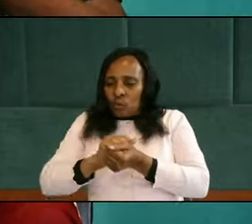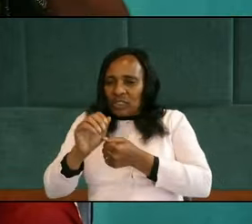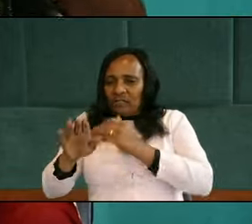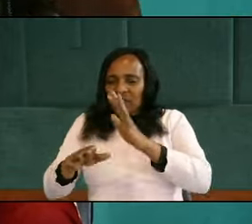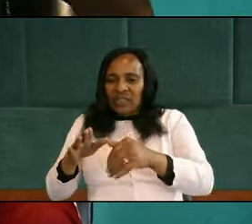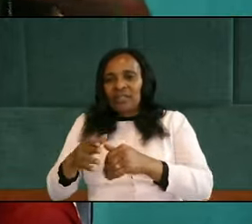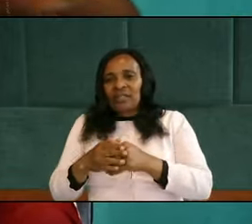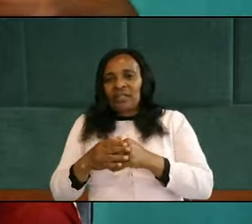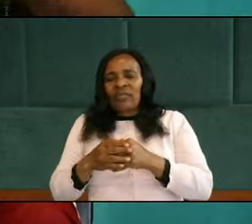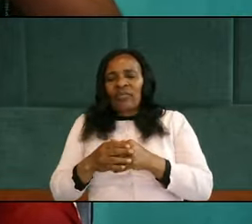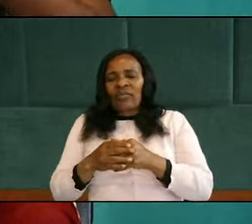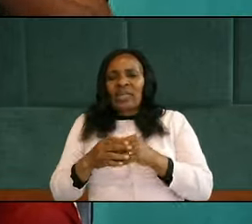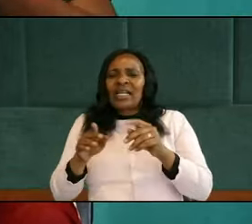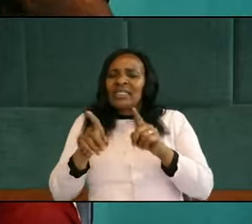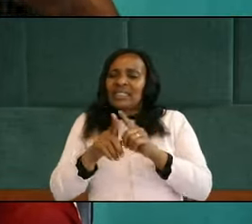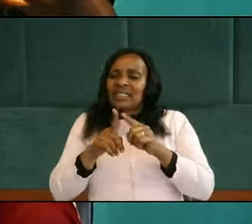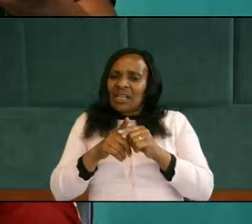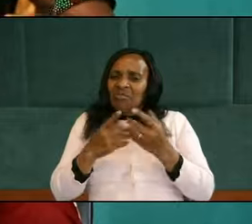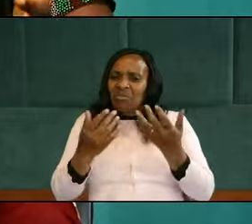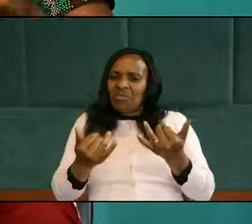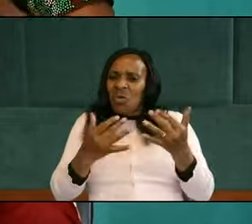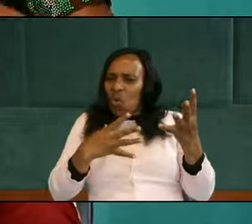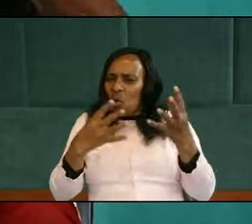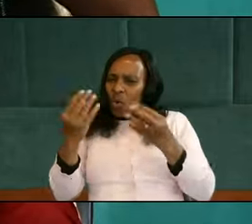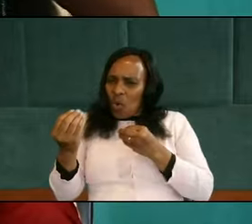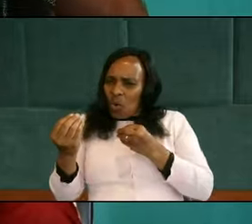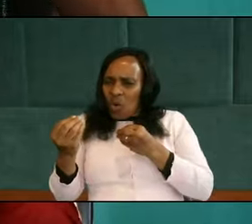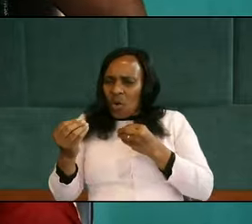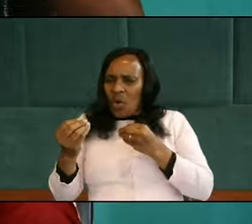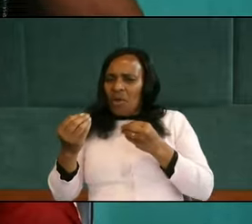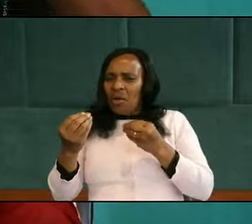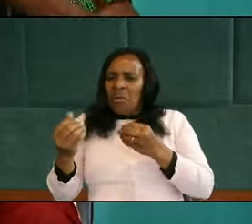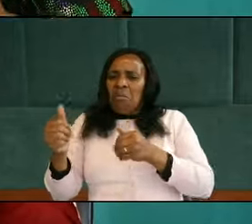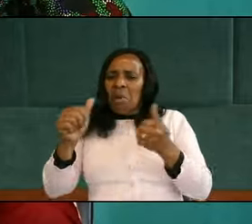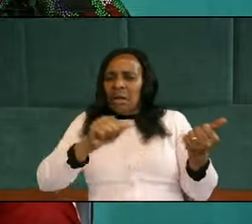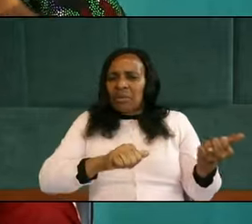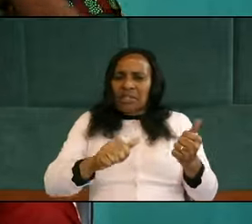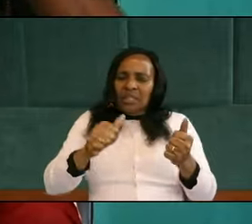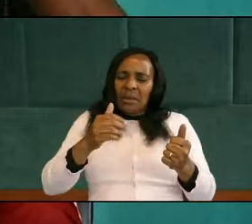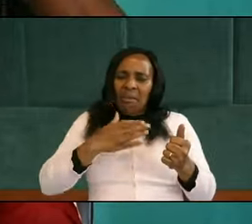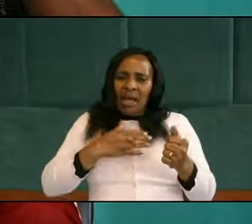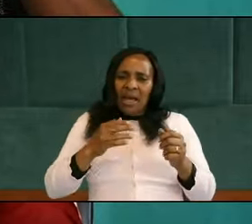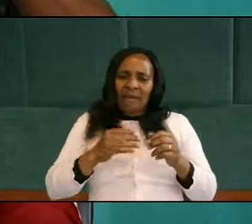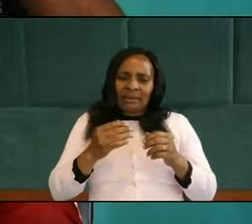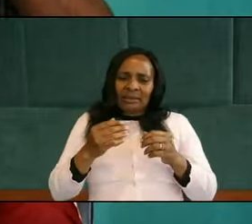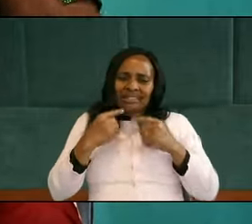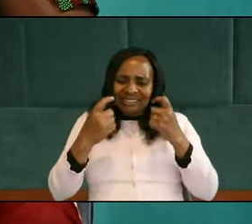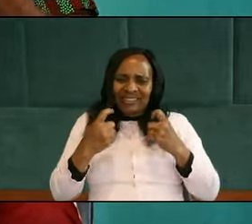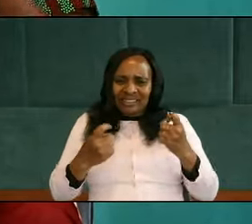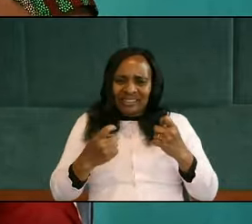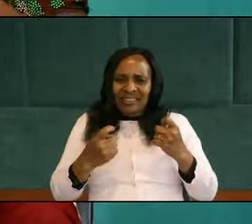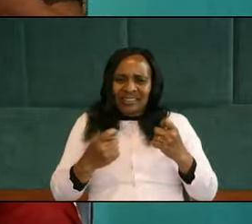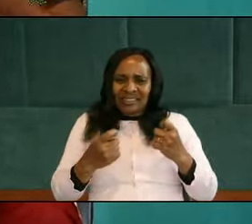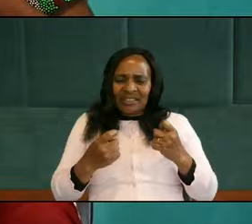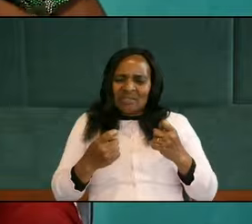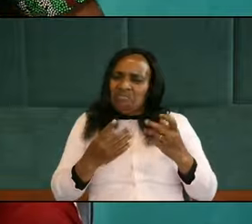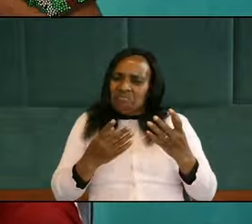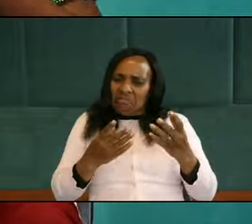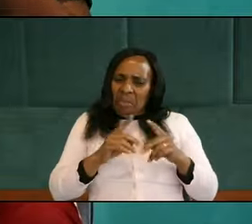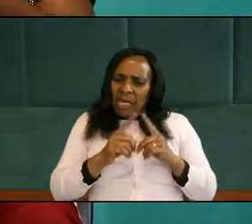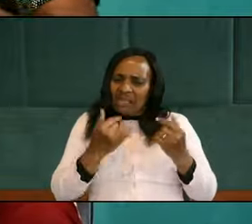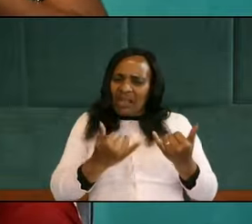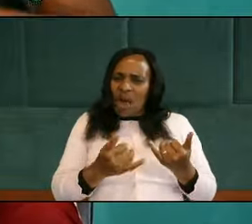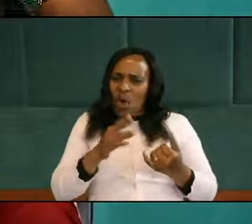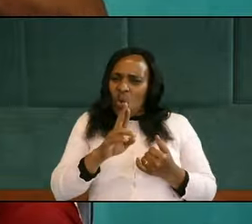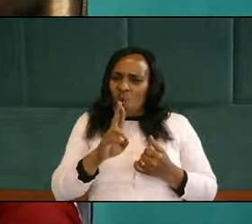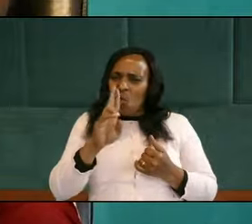of course, it's a euphemistic because it's like, yeah, go. Now go and baptize my sin. It's like, please go baptize my sin. But Uriah,